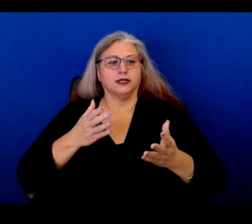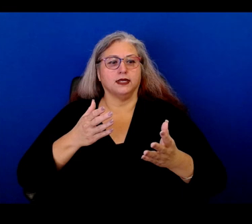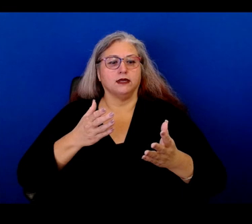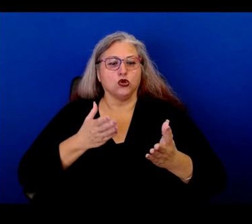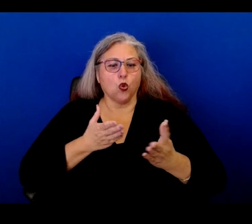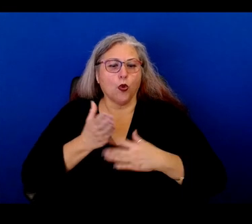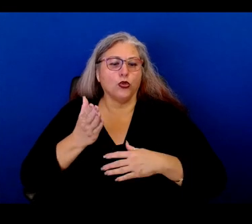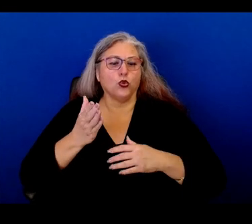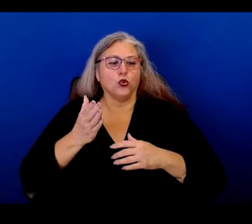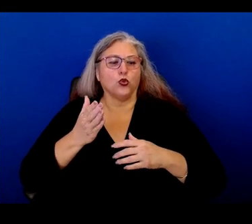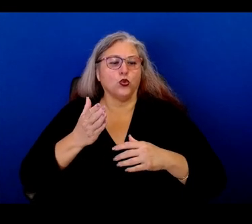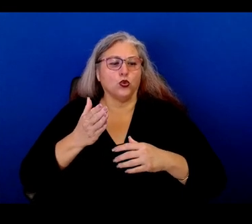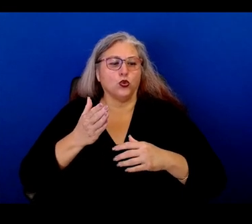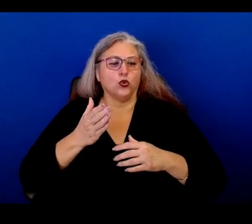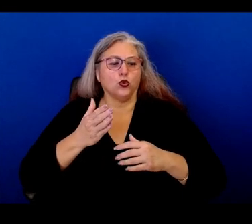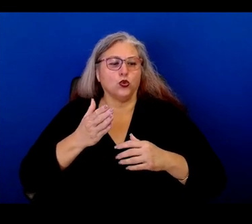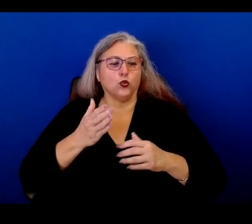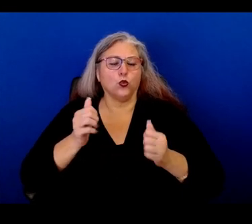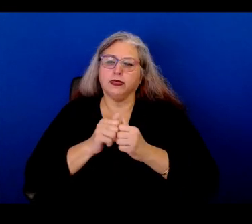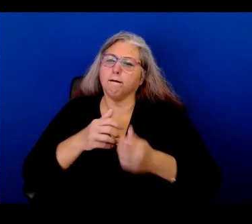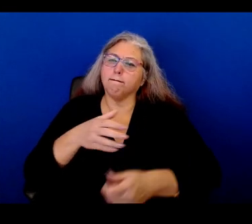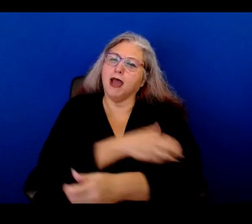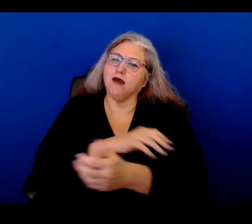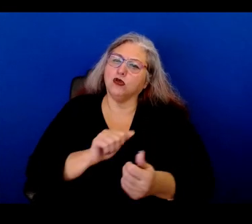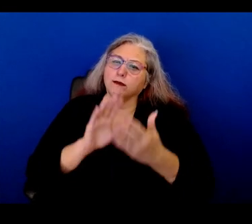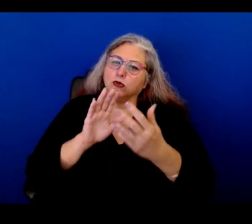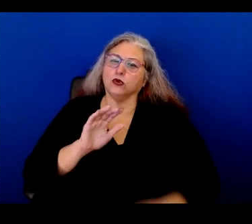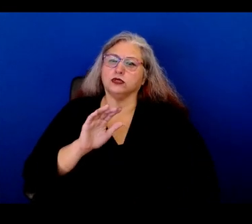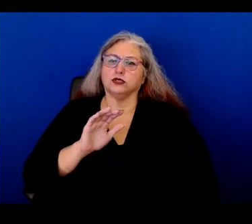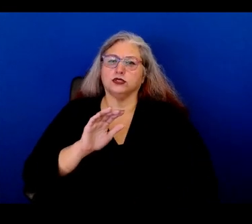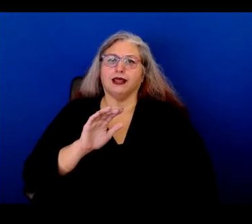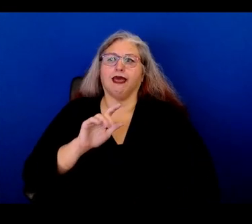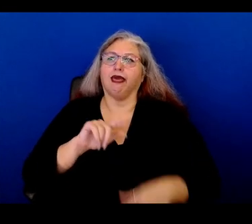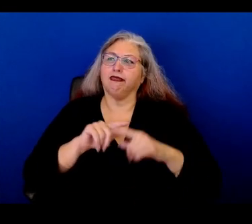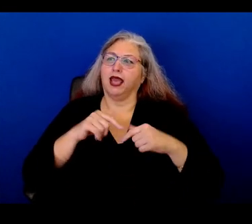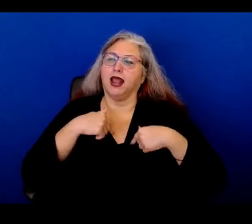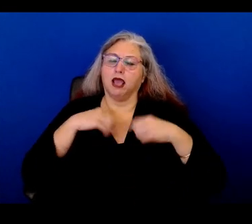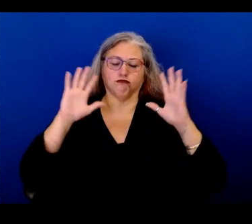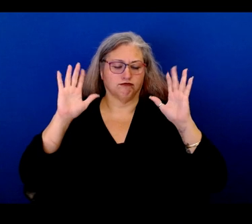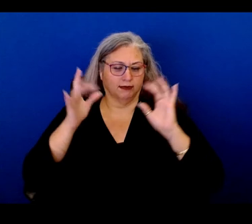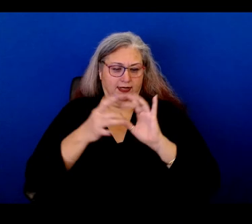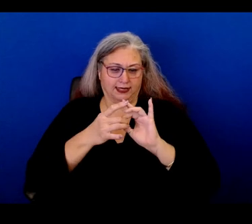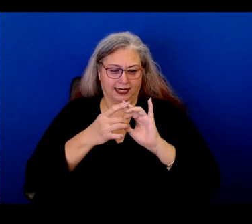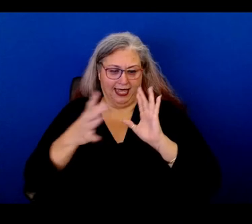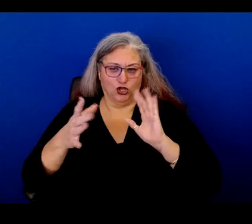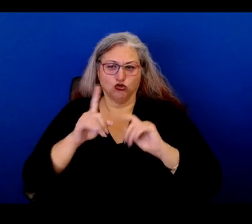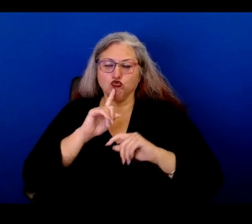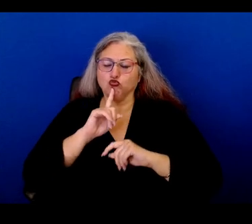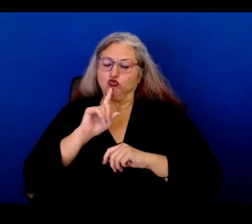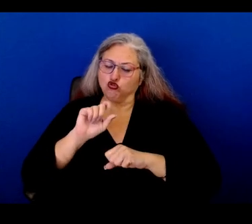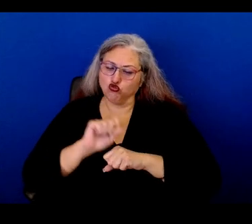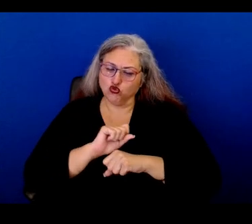powerful way that allows me to let it go, to truly